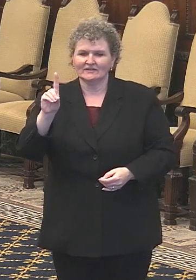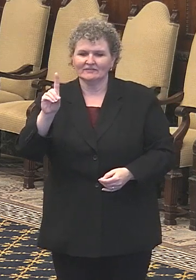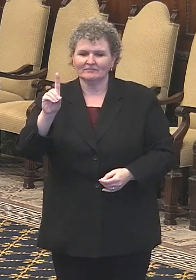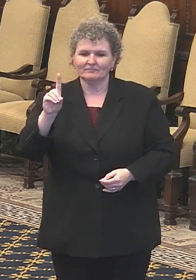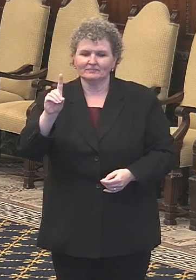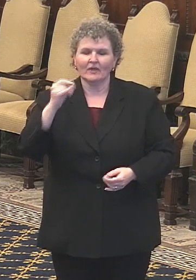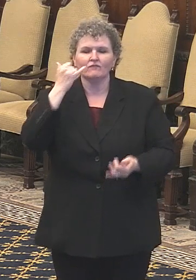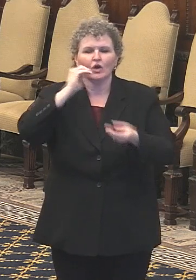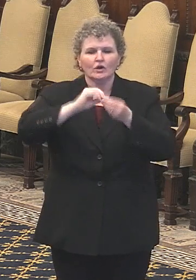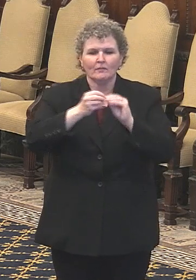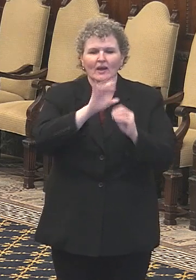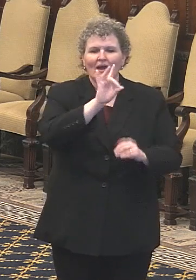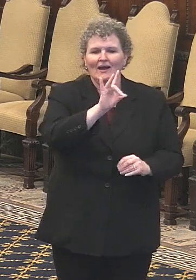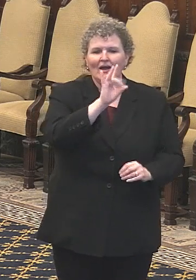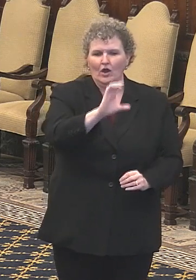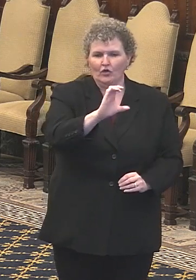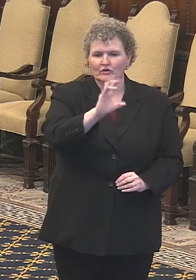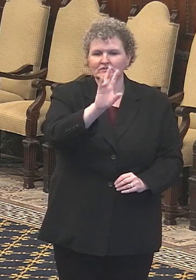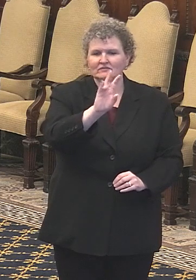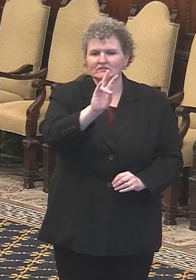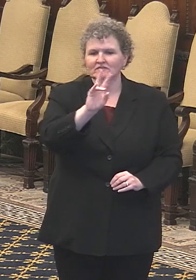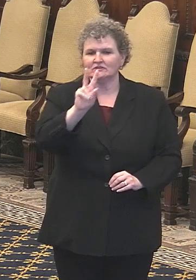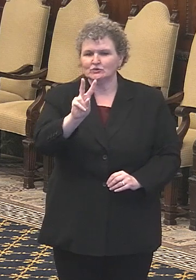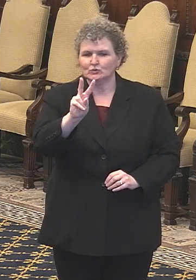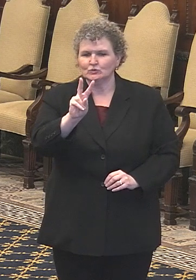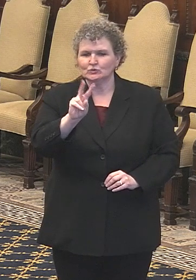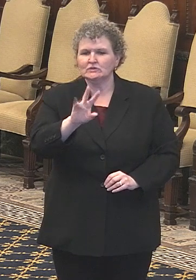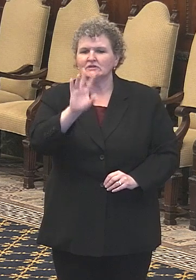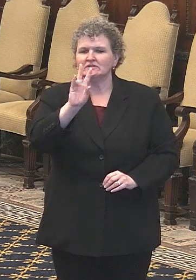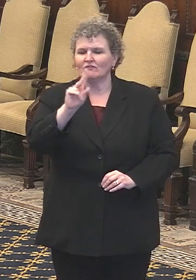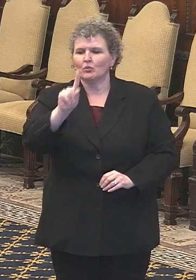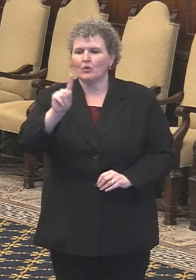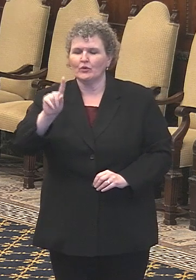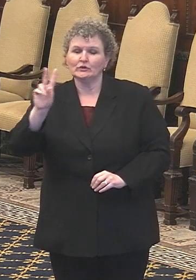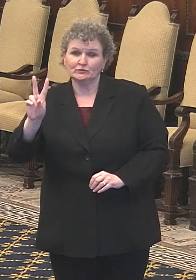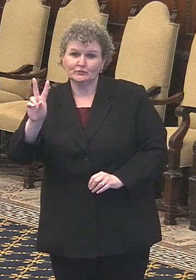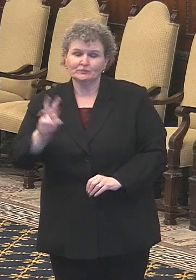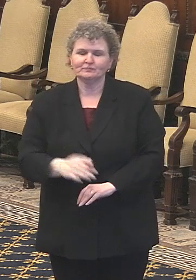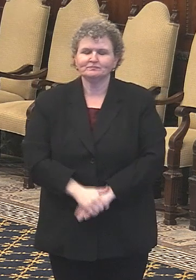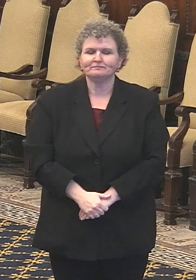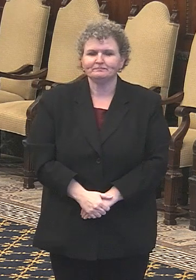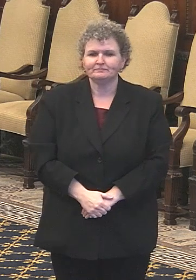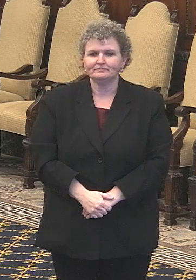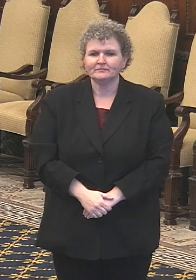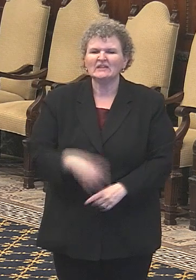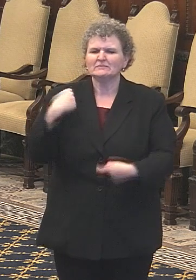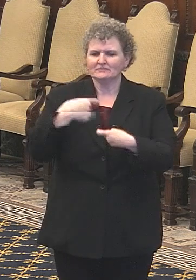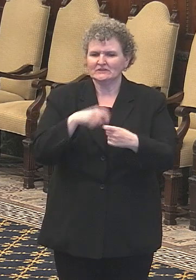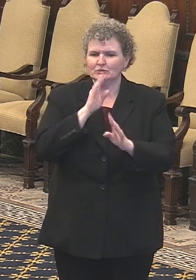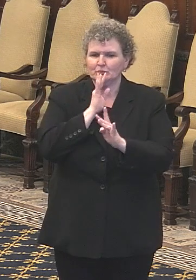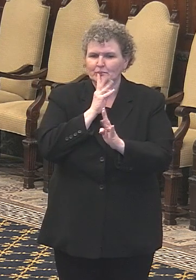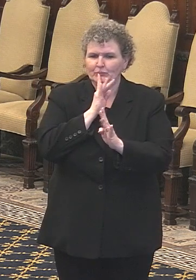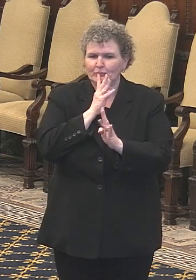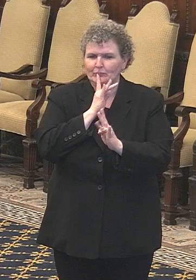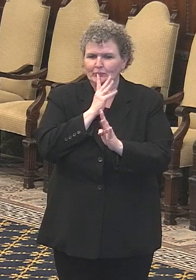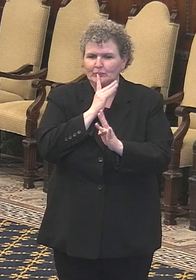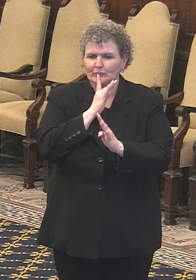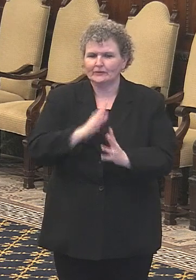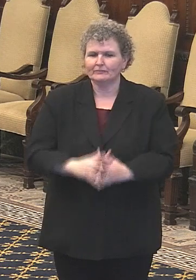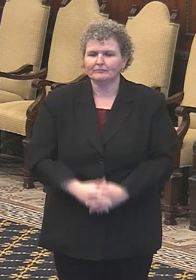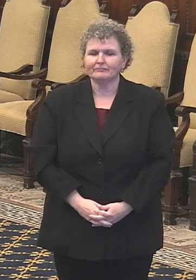800-722-7112. Thanks. Thank you, Dr. Farley. And now Armando will provide the Spanish language translations of both